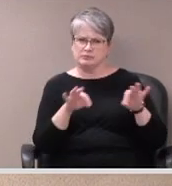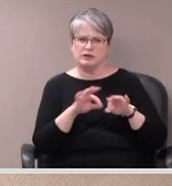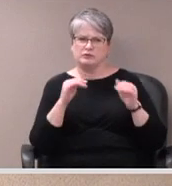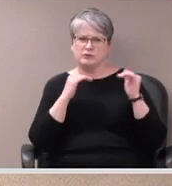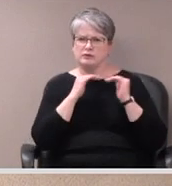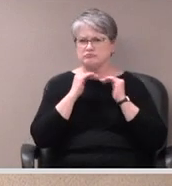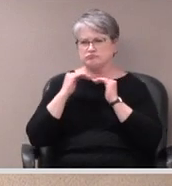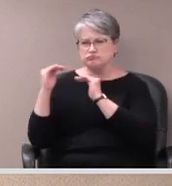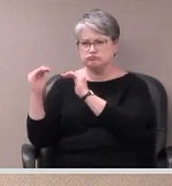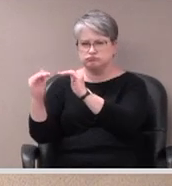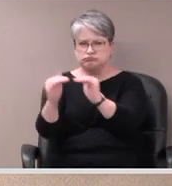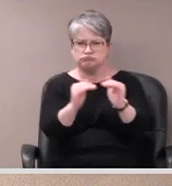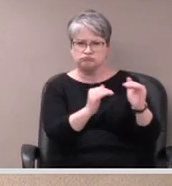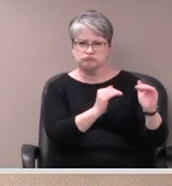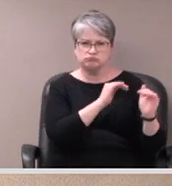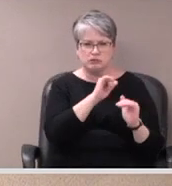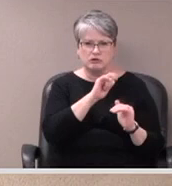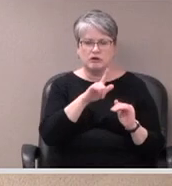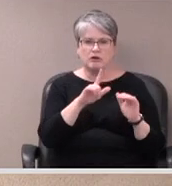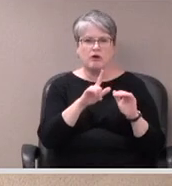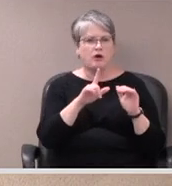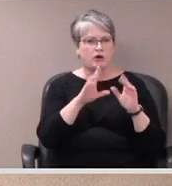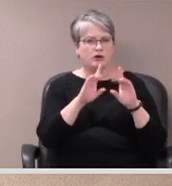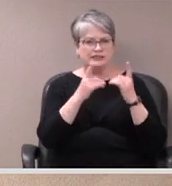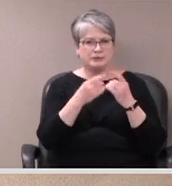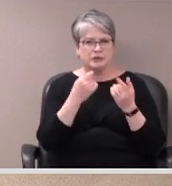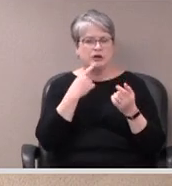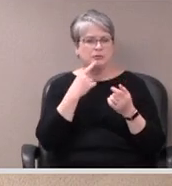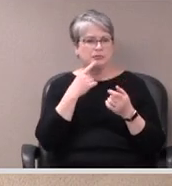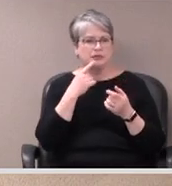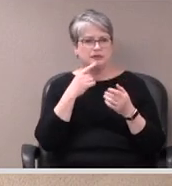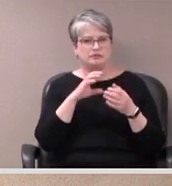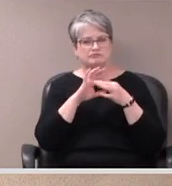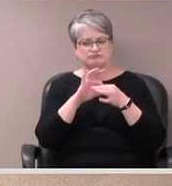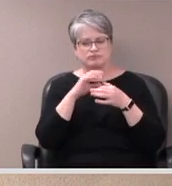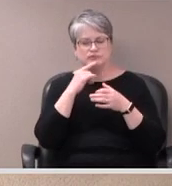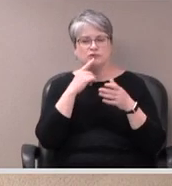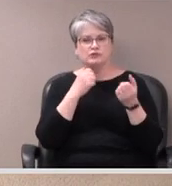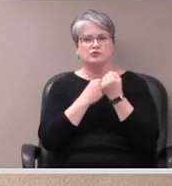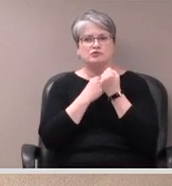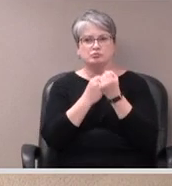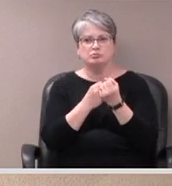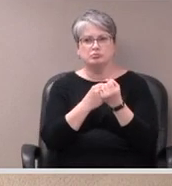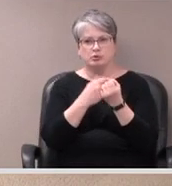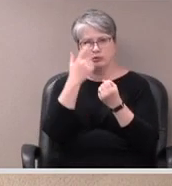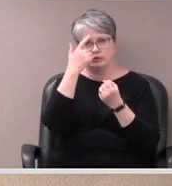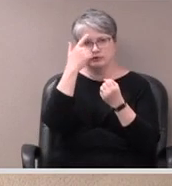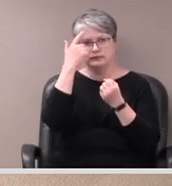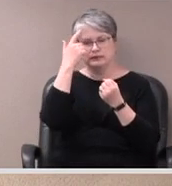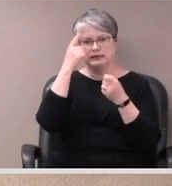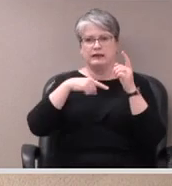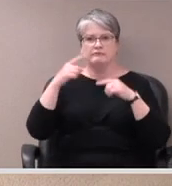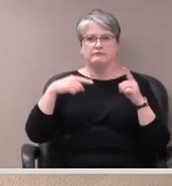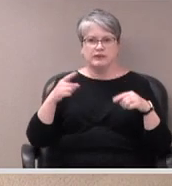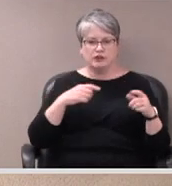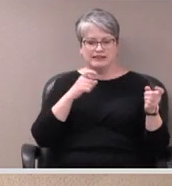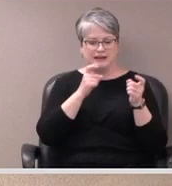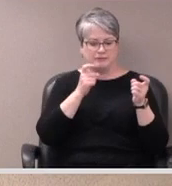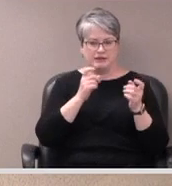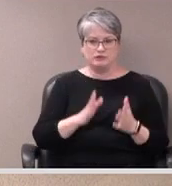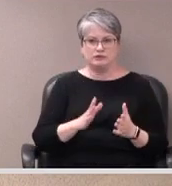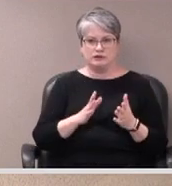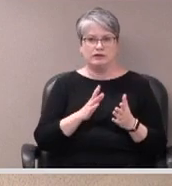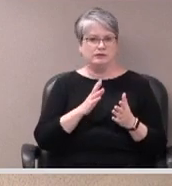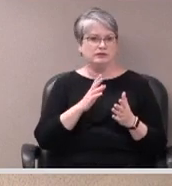across departments as it relates to the supports that various administrative